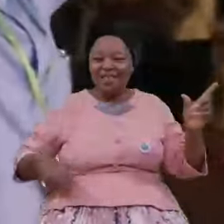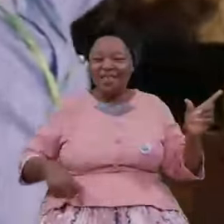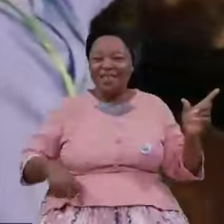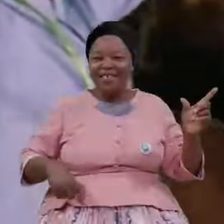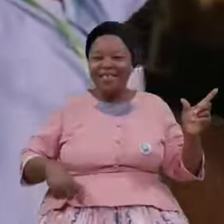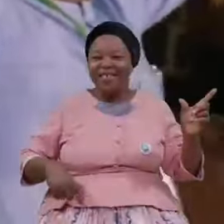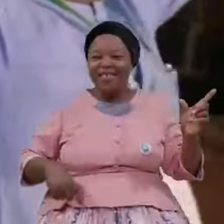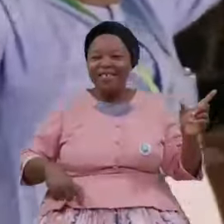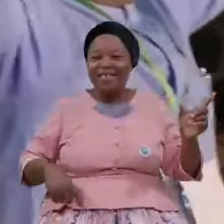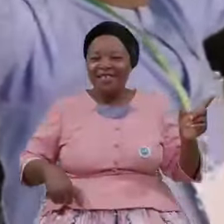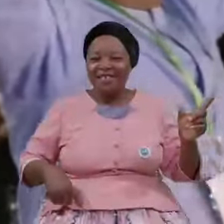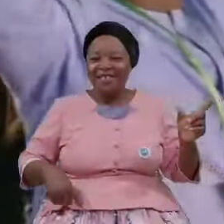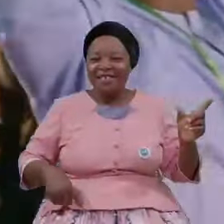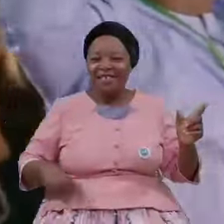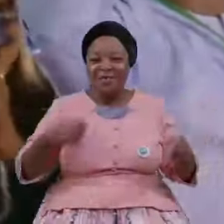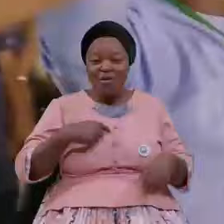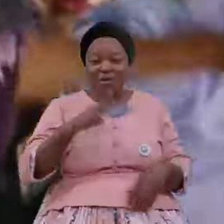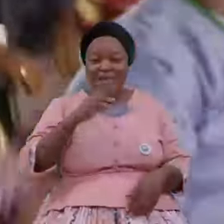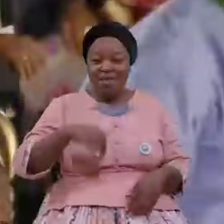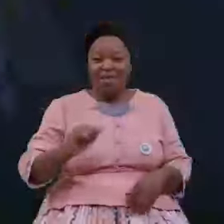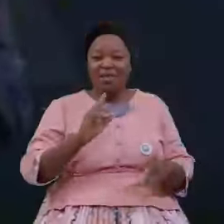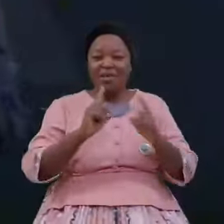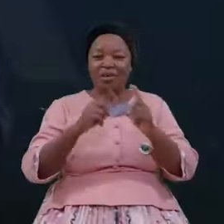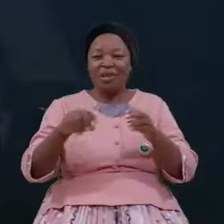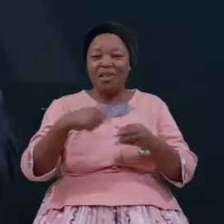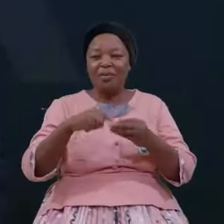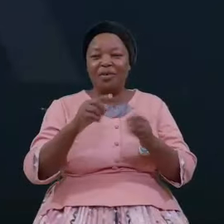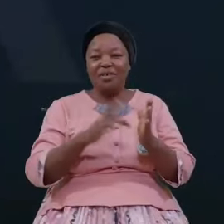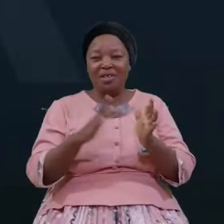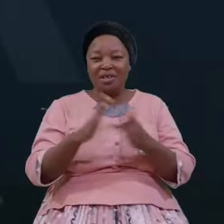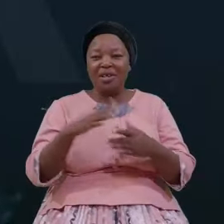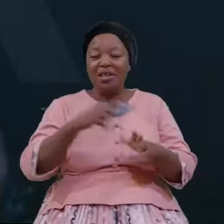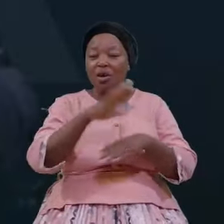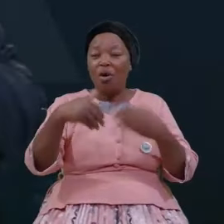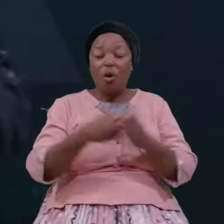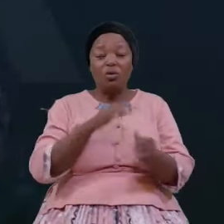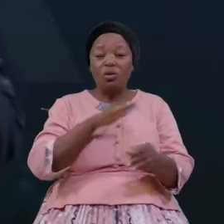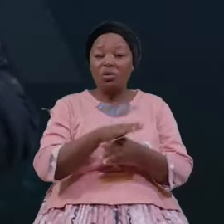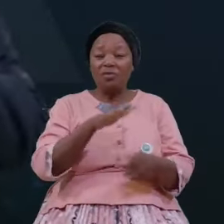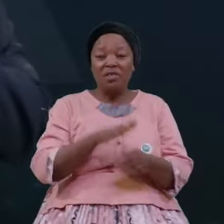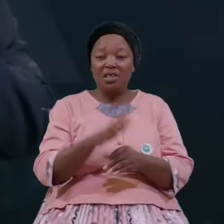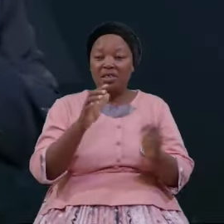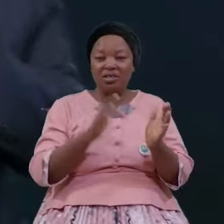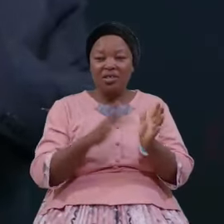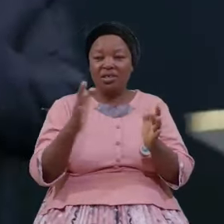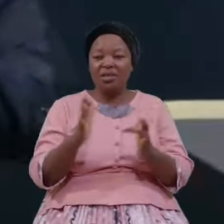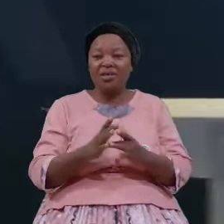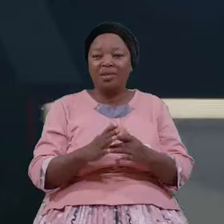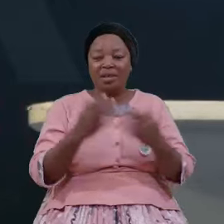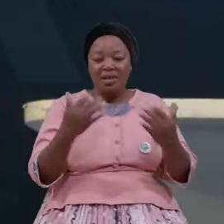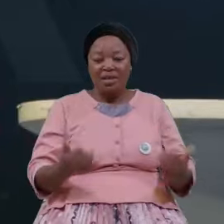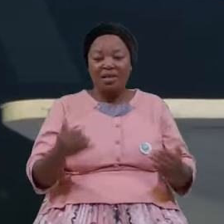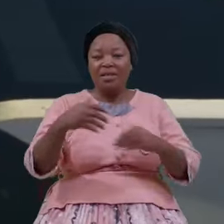Was he talking about Jesus? The all-sufficient Jesus. Tonight, a